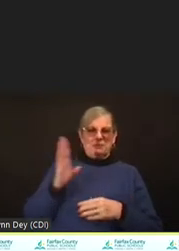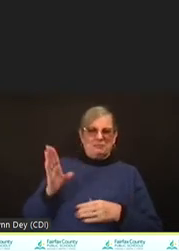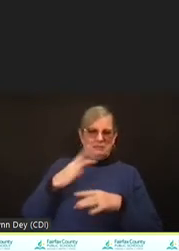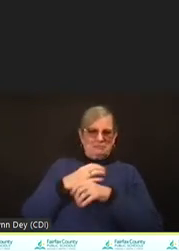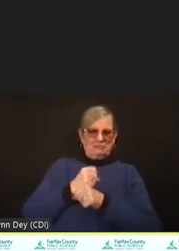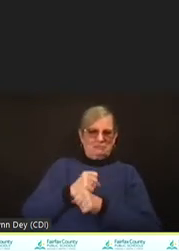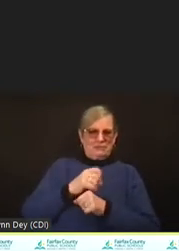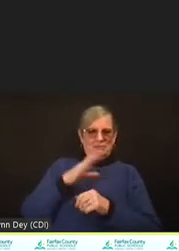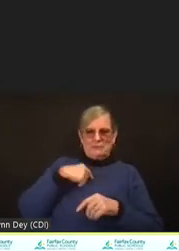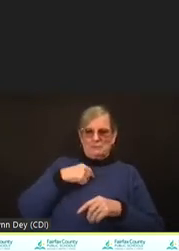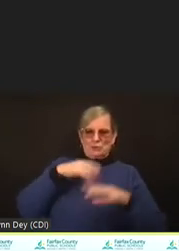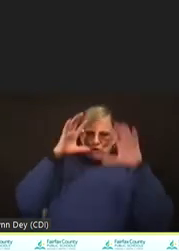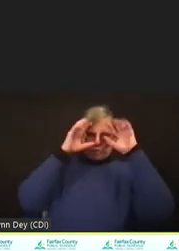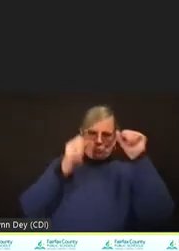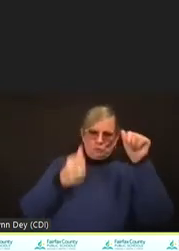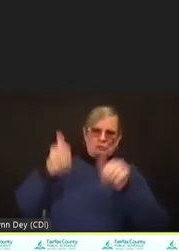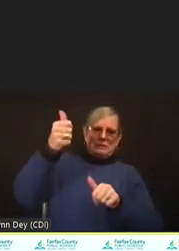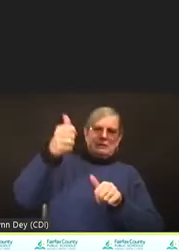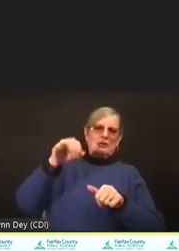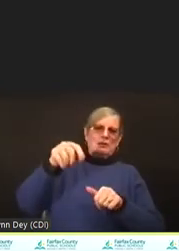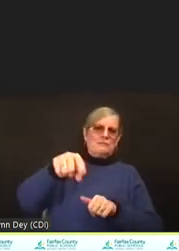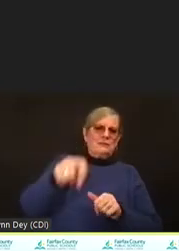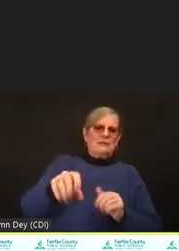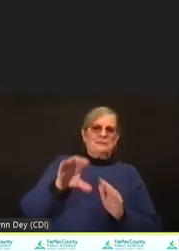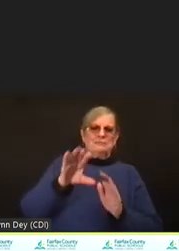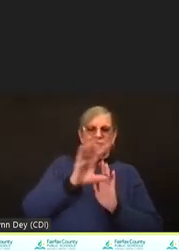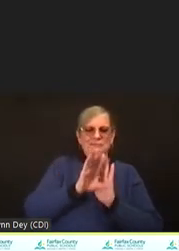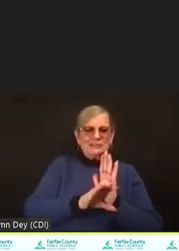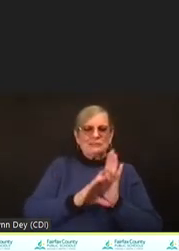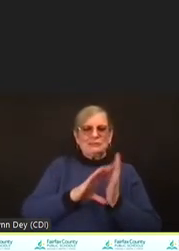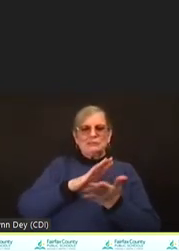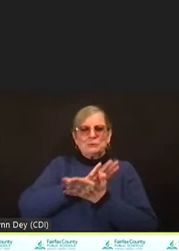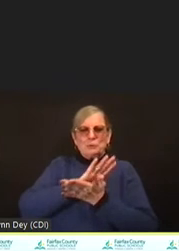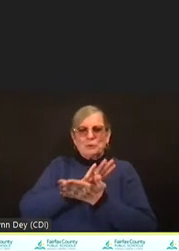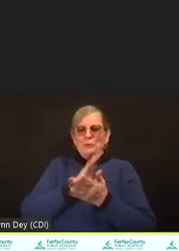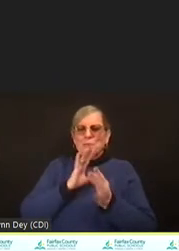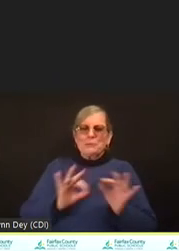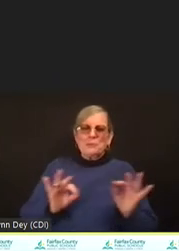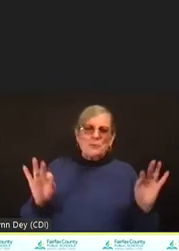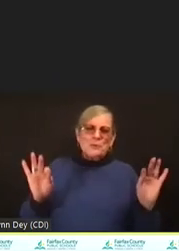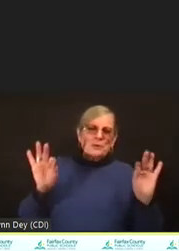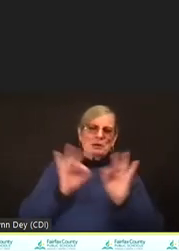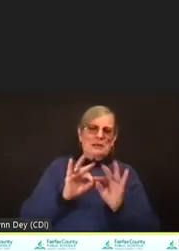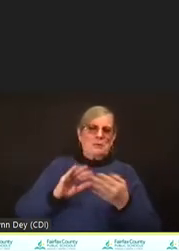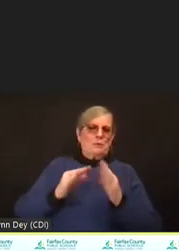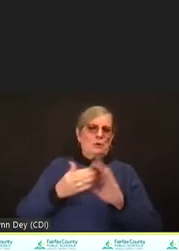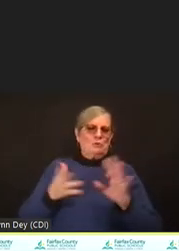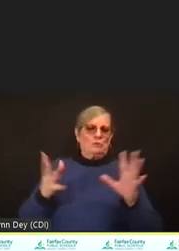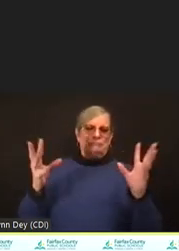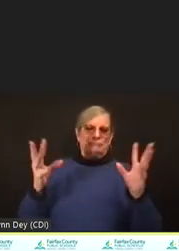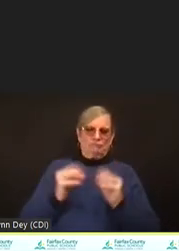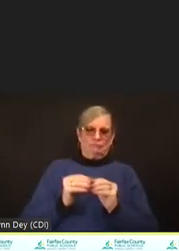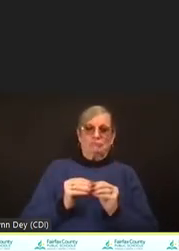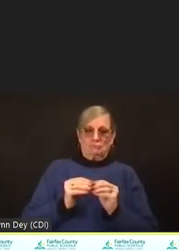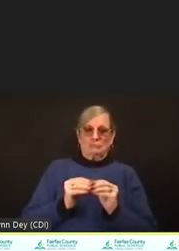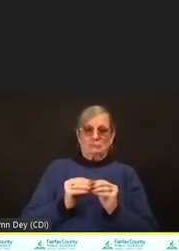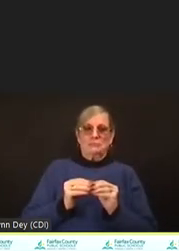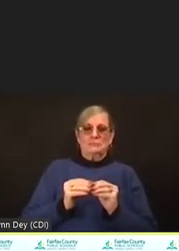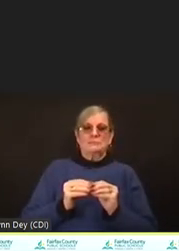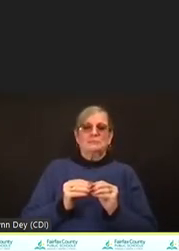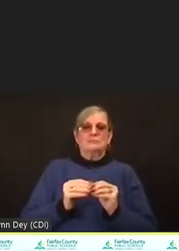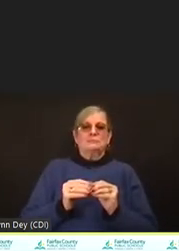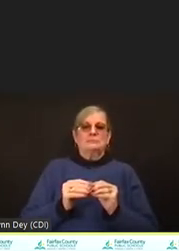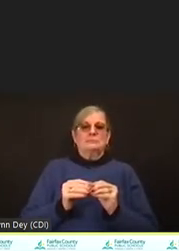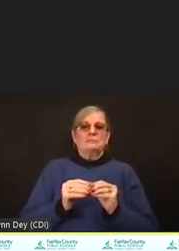this very important town hall. We've committed throughout the pandemic to come to you through various